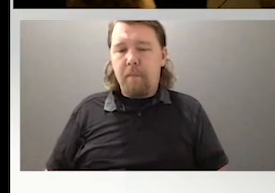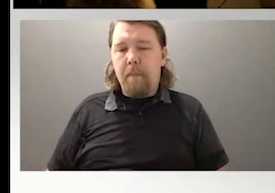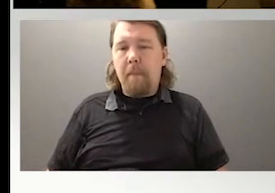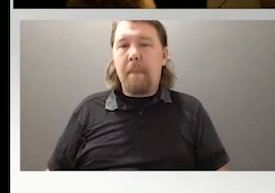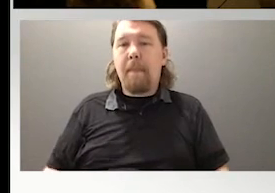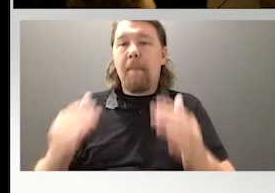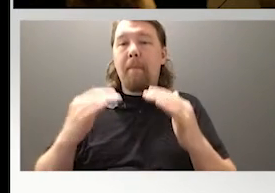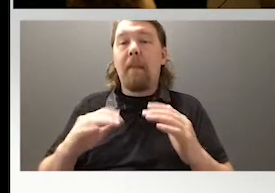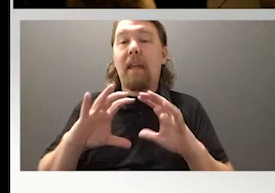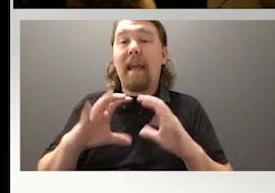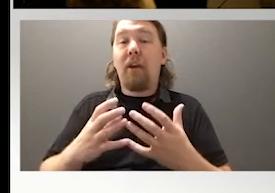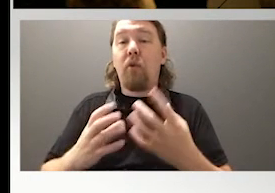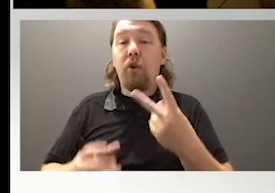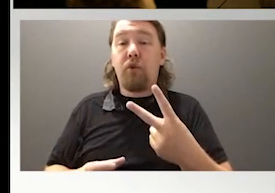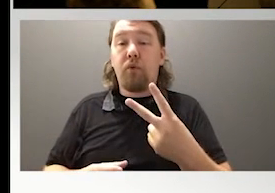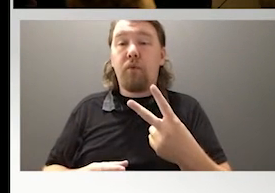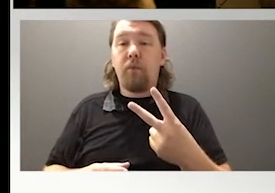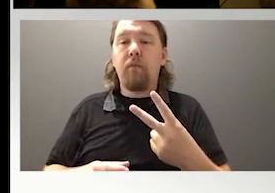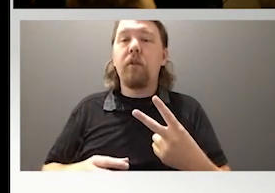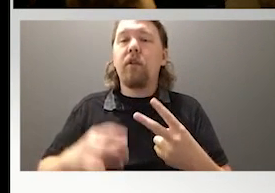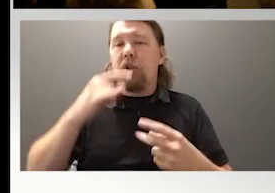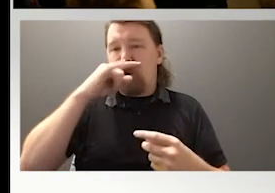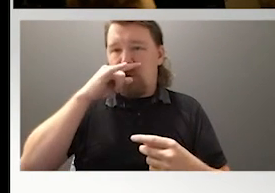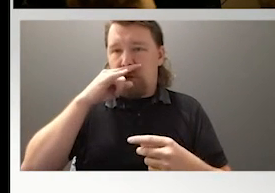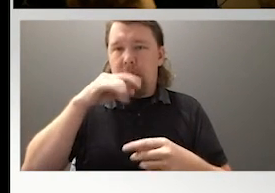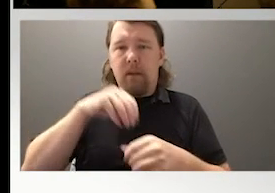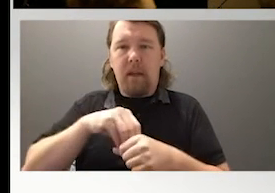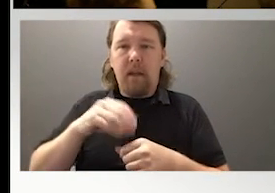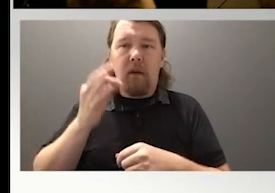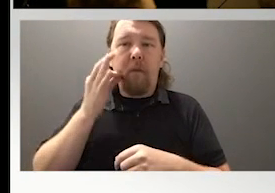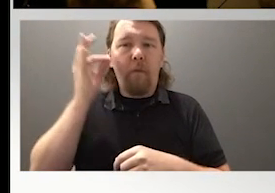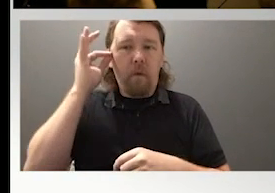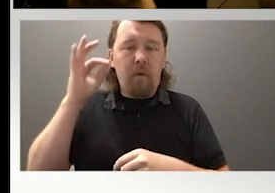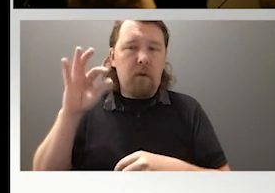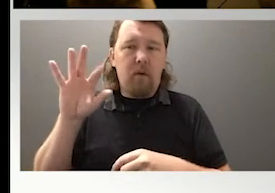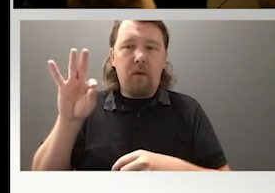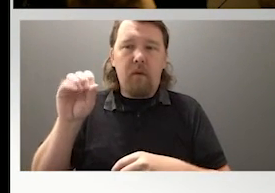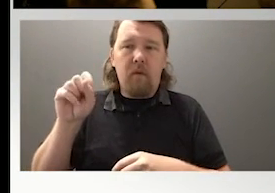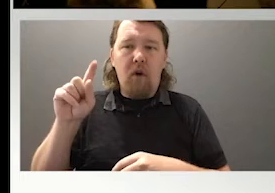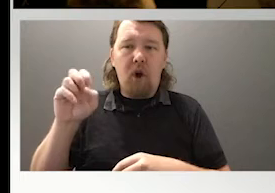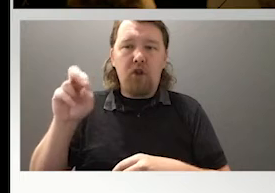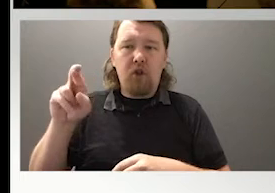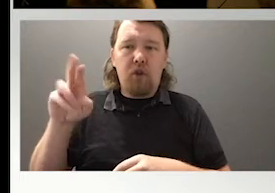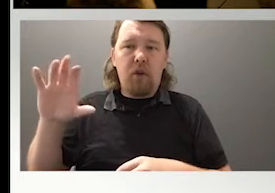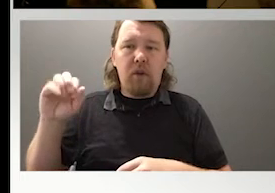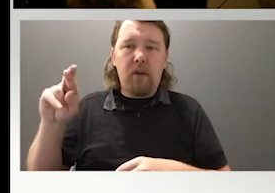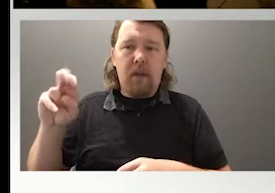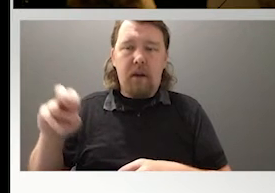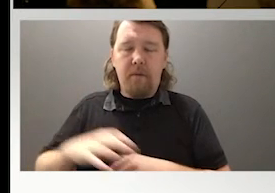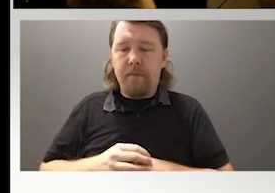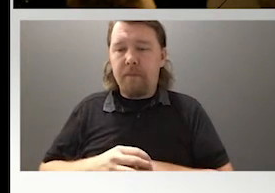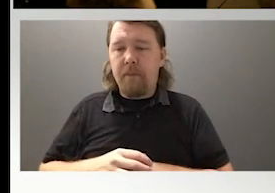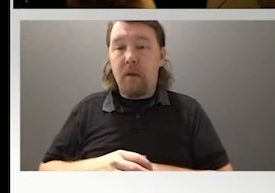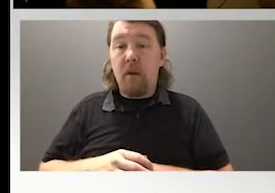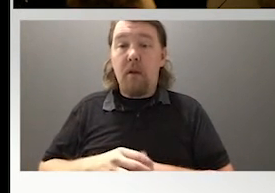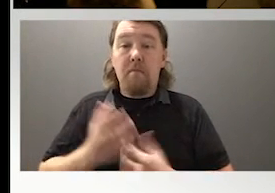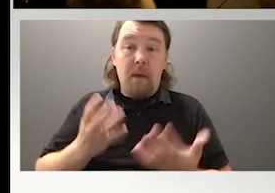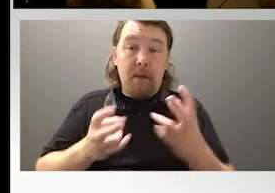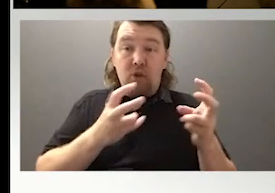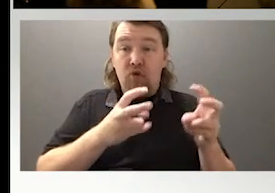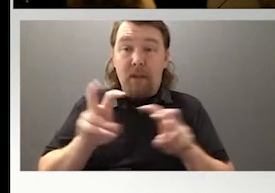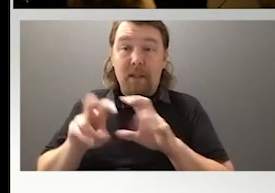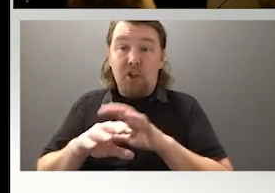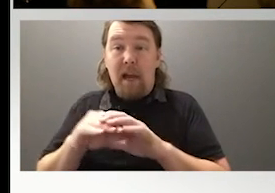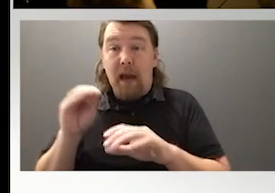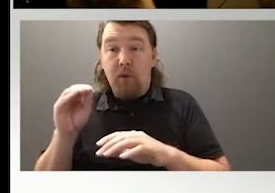Category 2 are children in the foster care system who are either transitioning out of the foster care